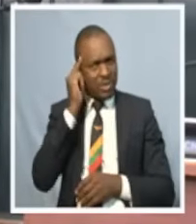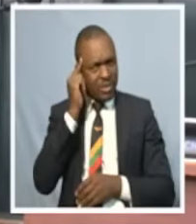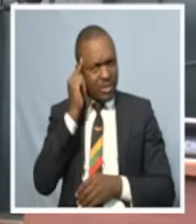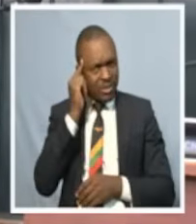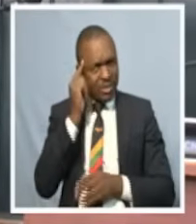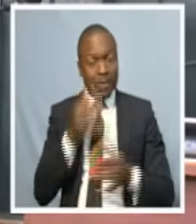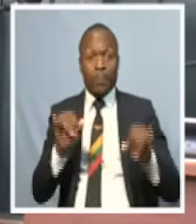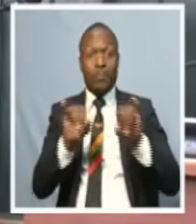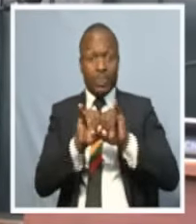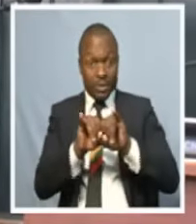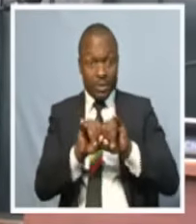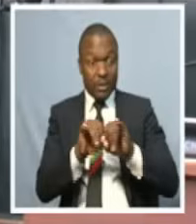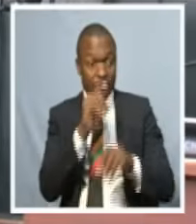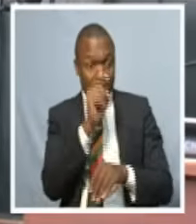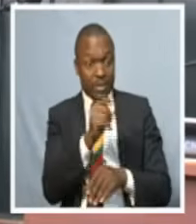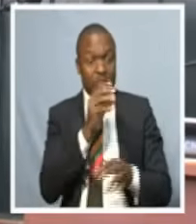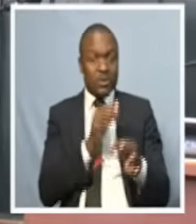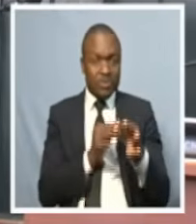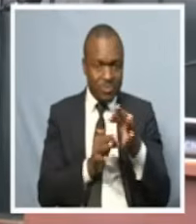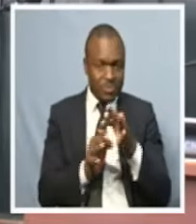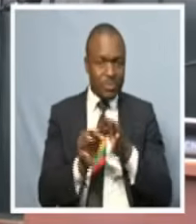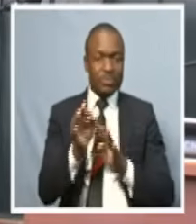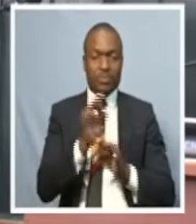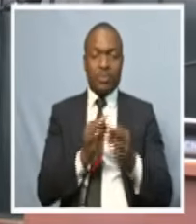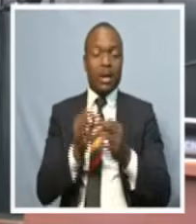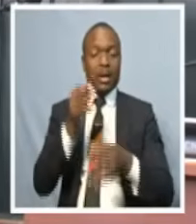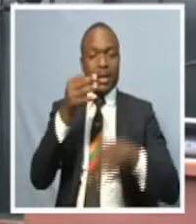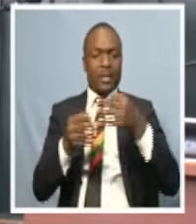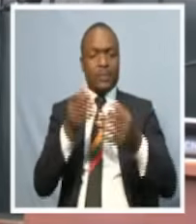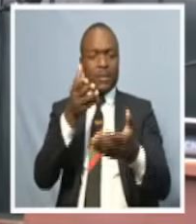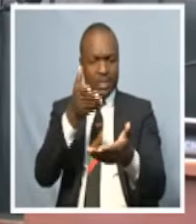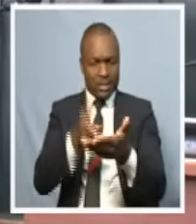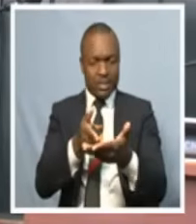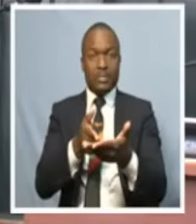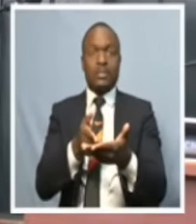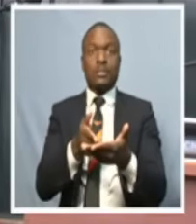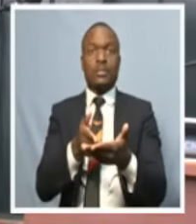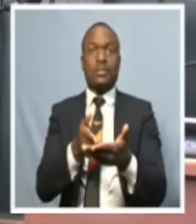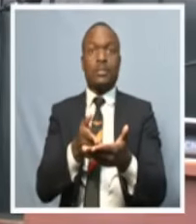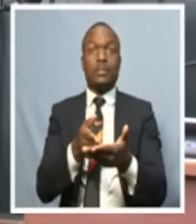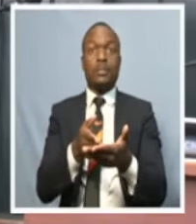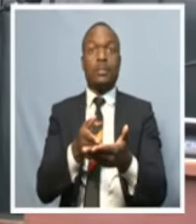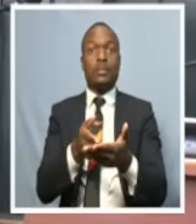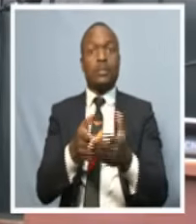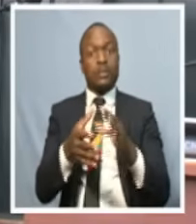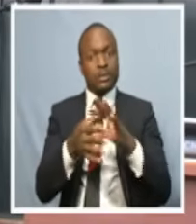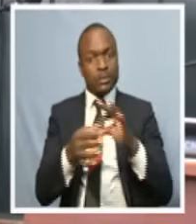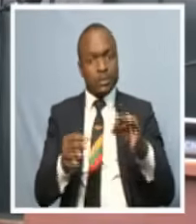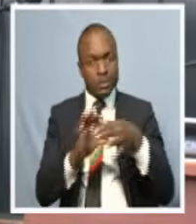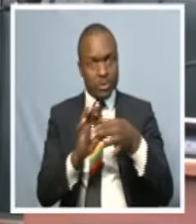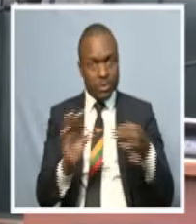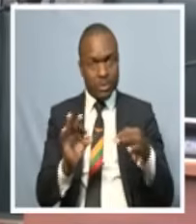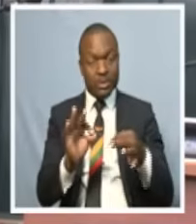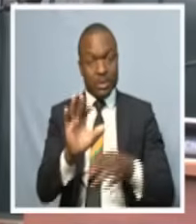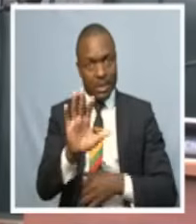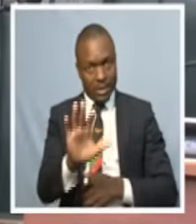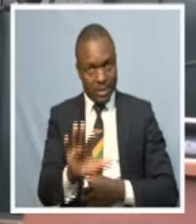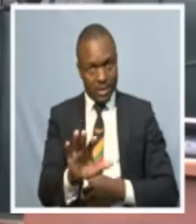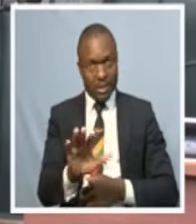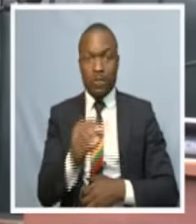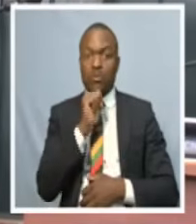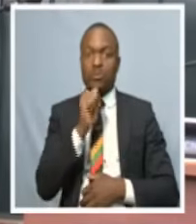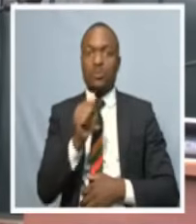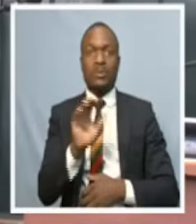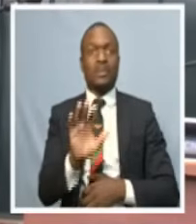to clarify whether these matters are actually there existing in this government? Madam